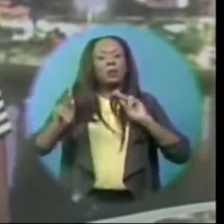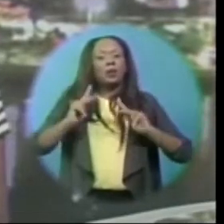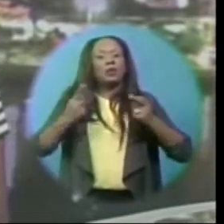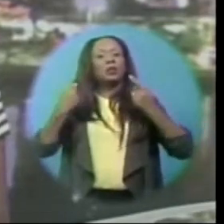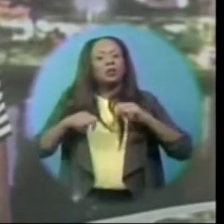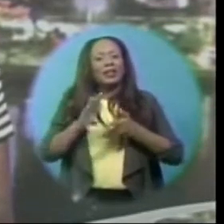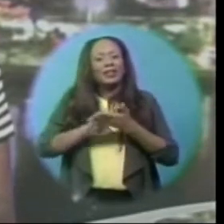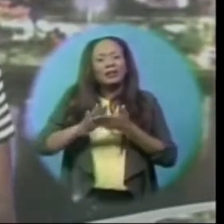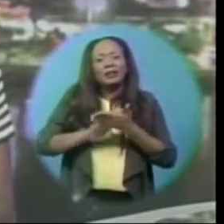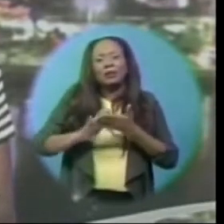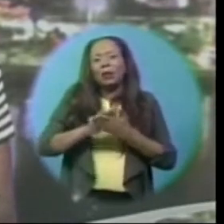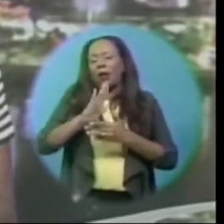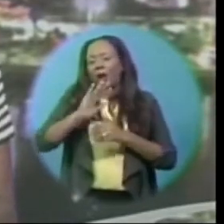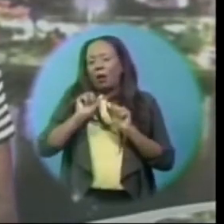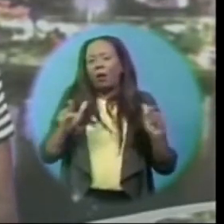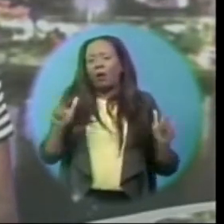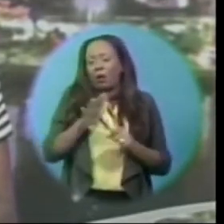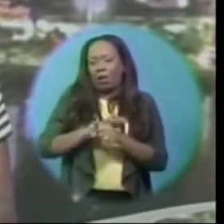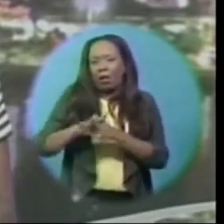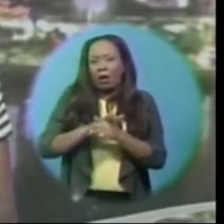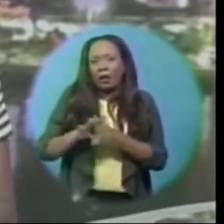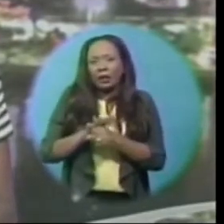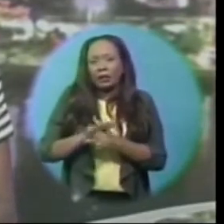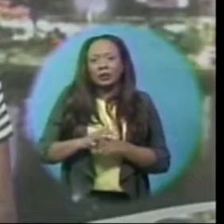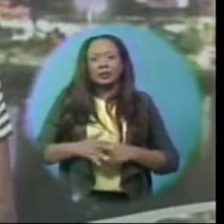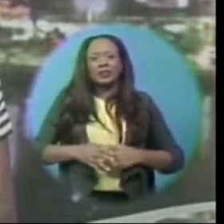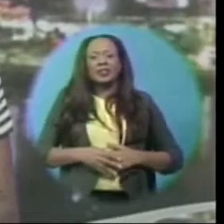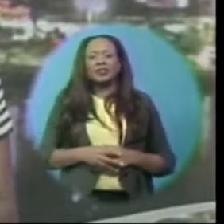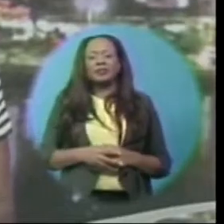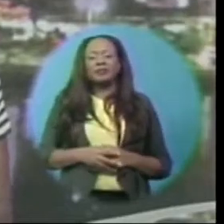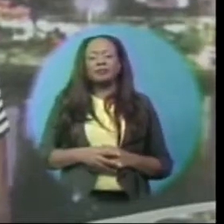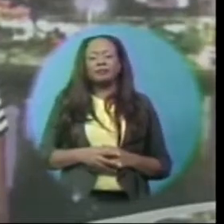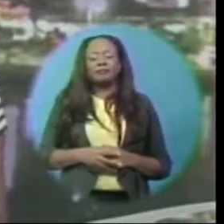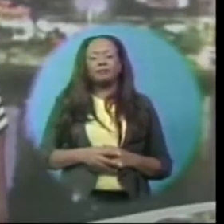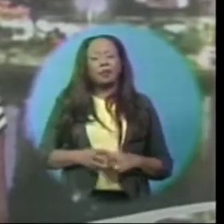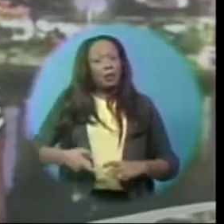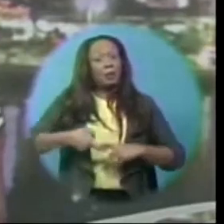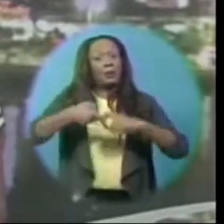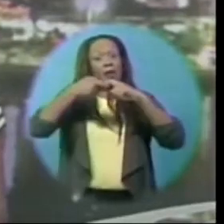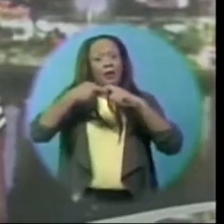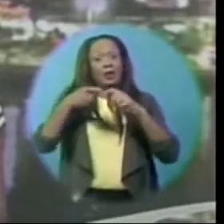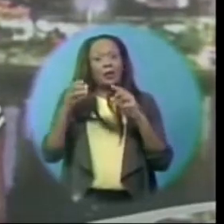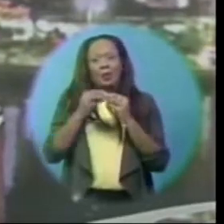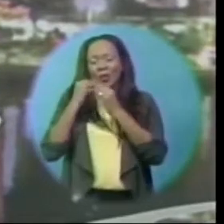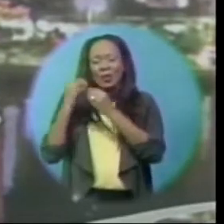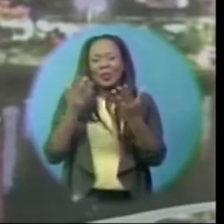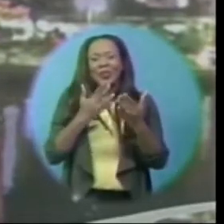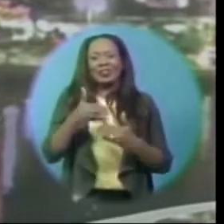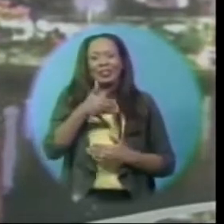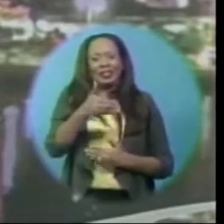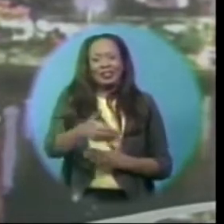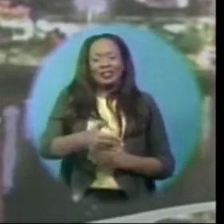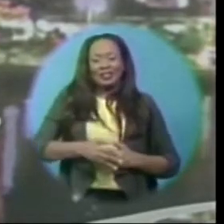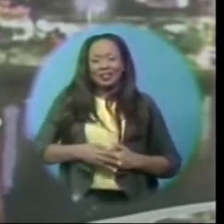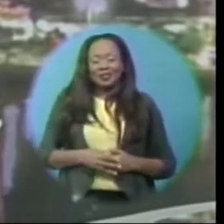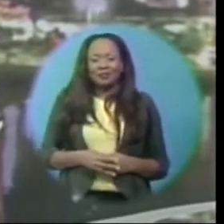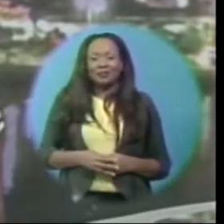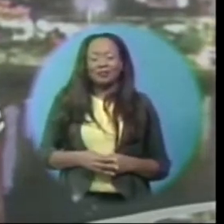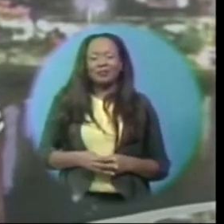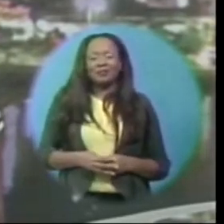and sanitize all affected areas. We'll take a break here, and when we come back, we'll have more news for you. Stay with us.